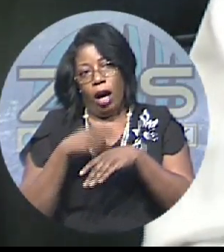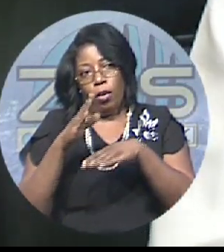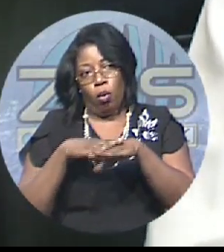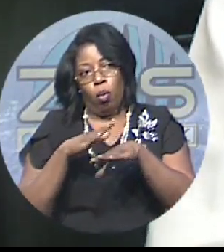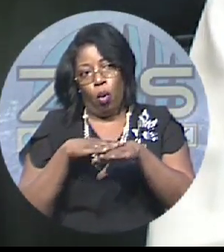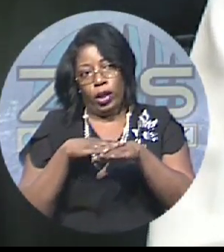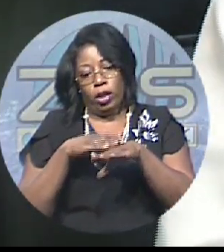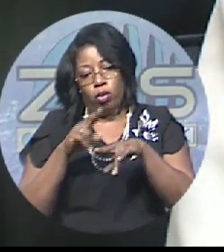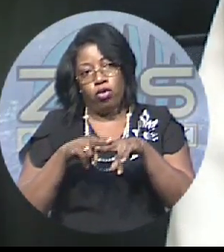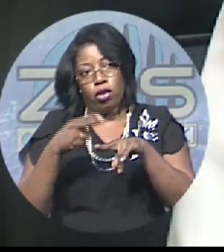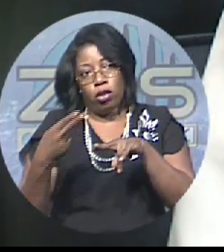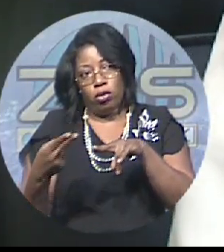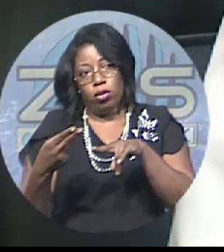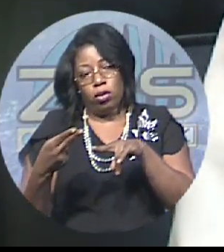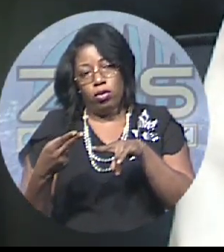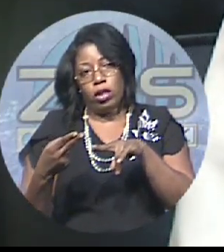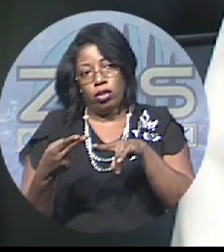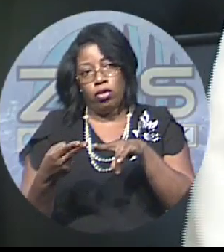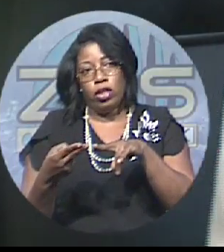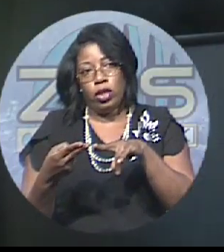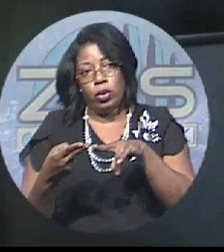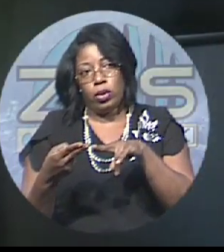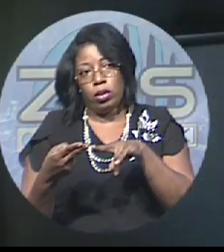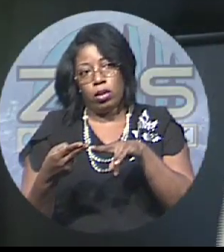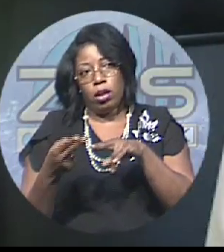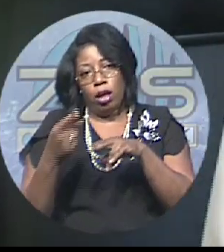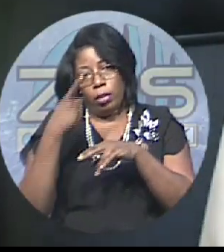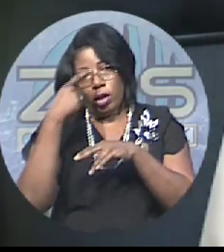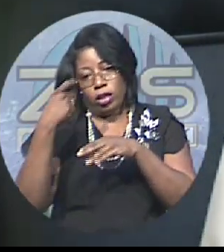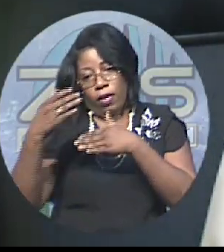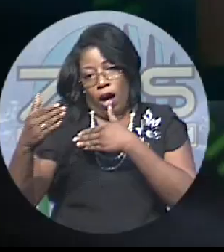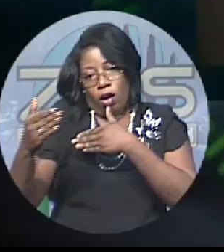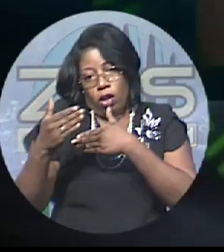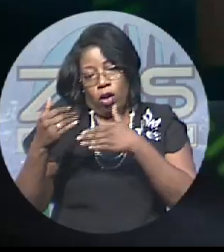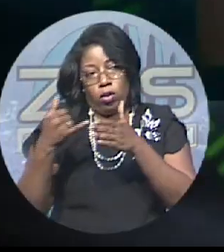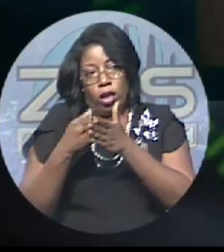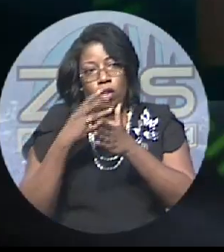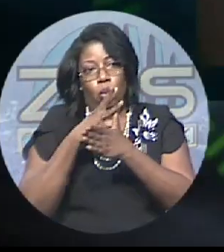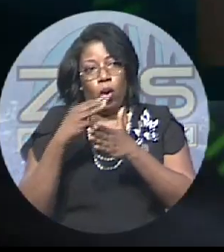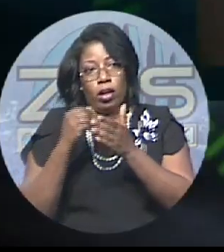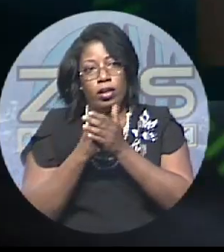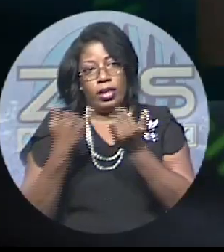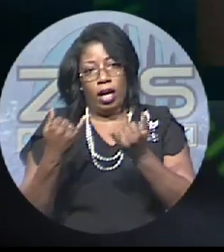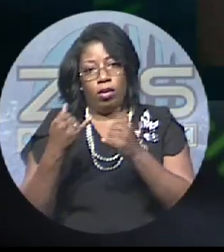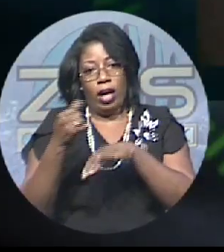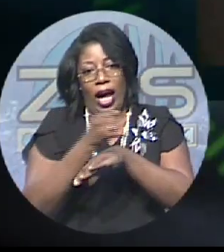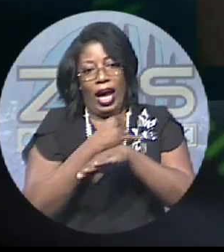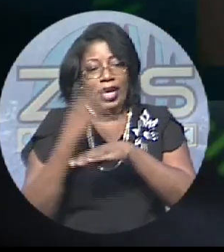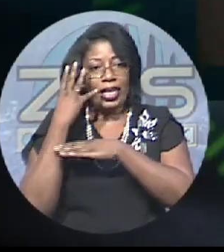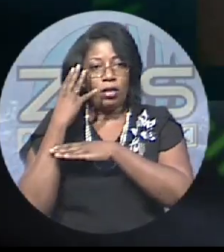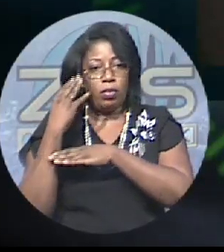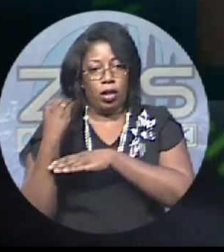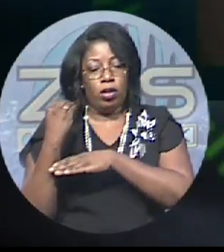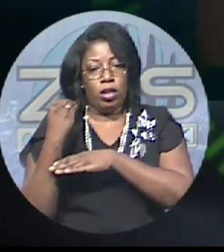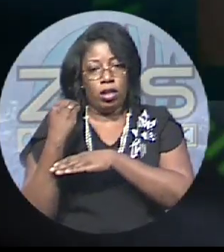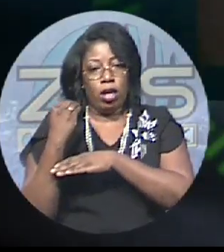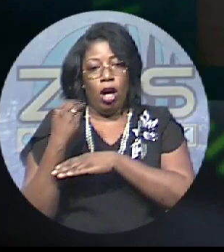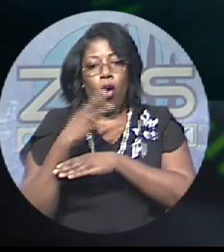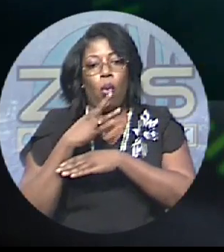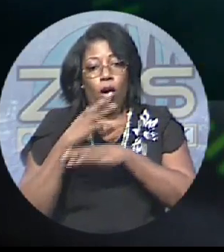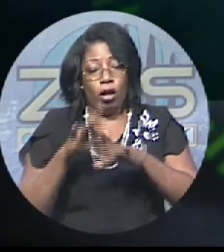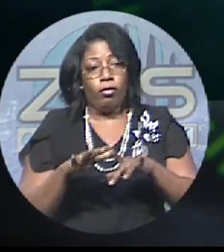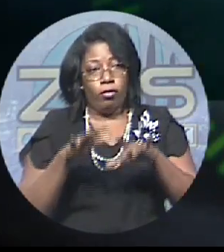was reduced due to the fact of the closeness of that development. Long Island experienced major flooding throughout